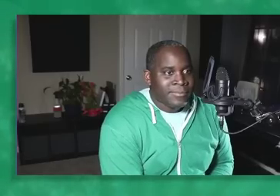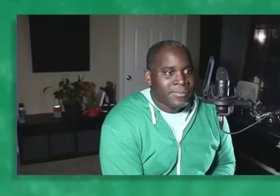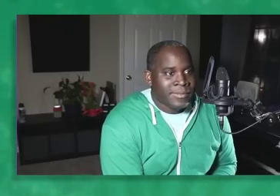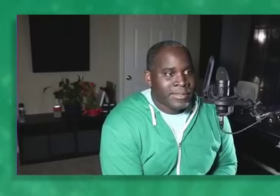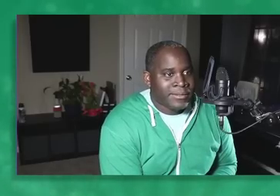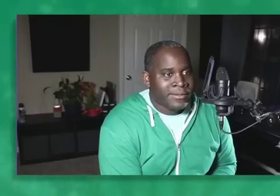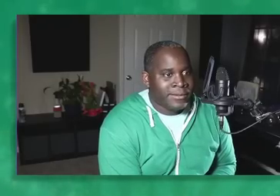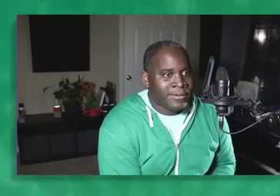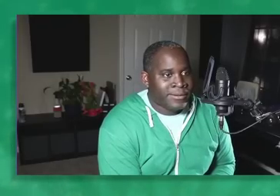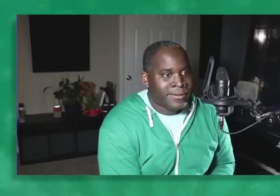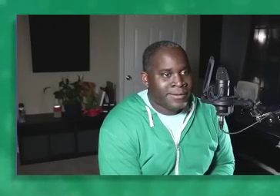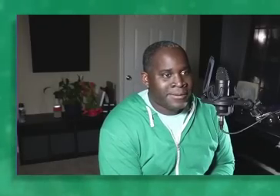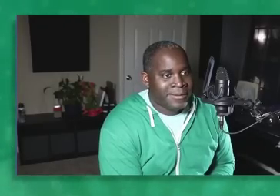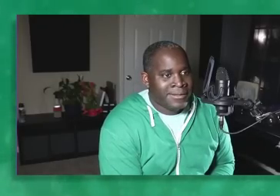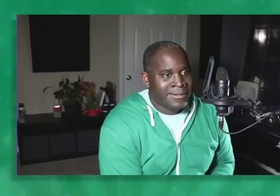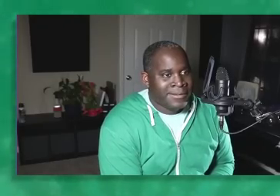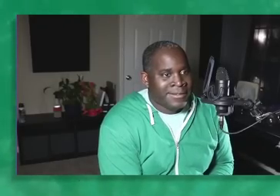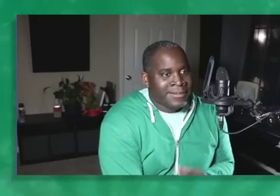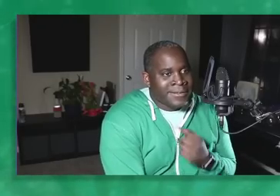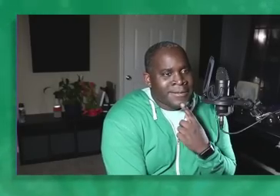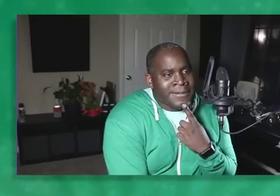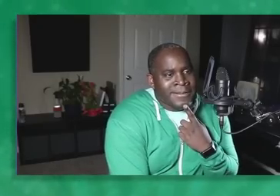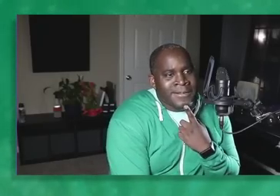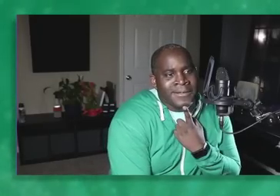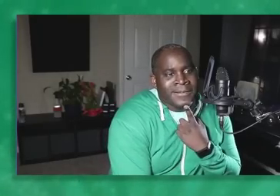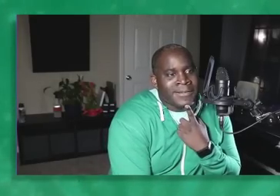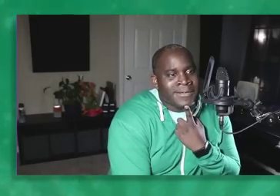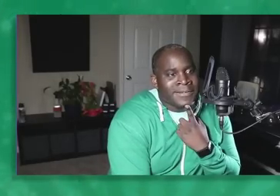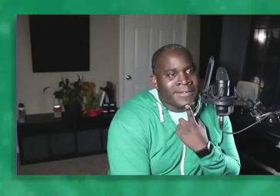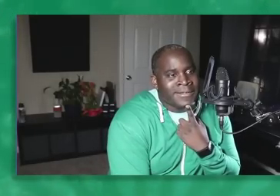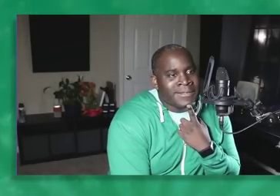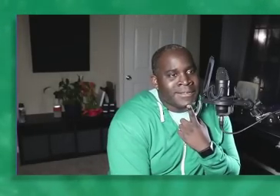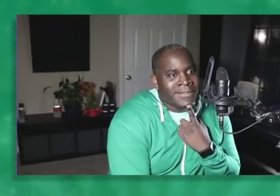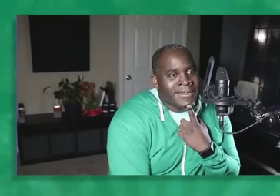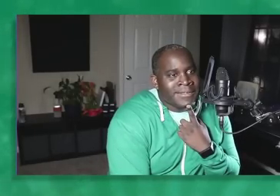no. No one here but us and all your human troops.